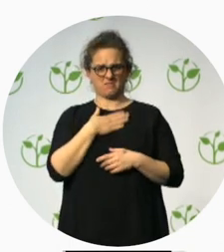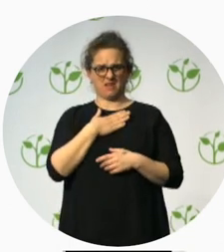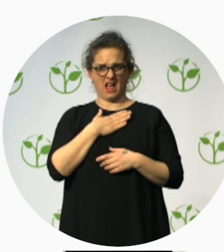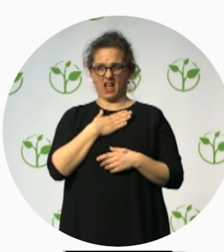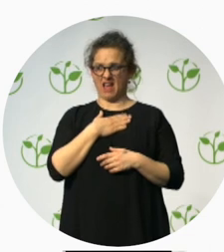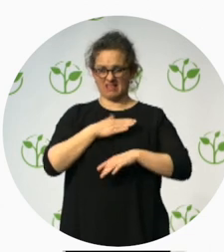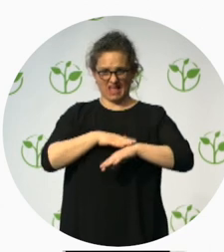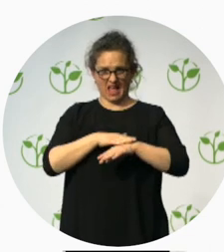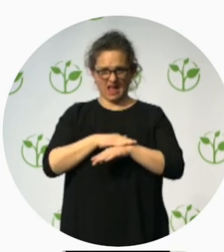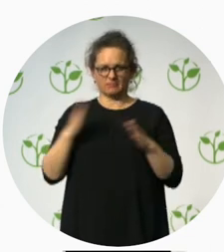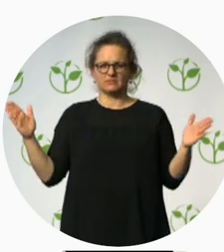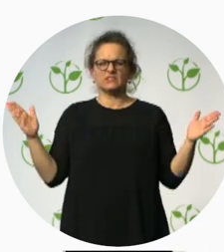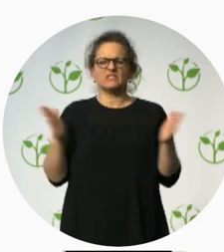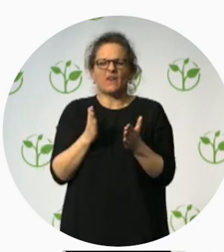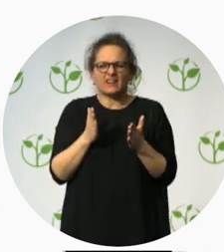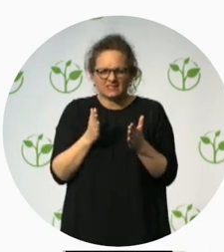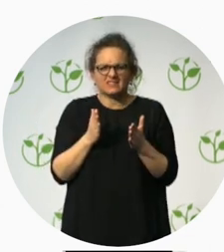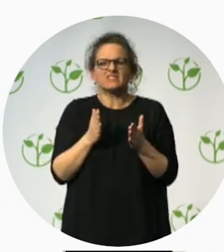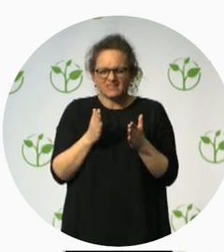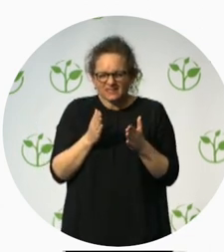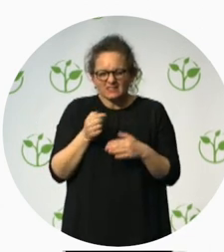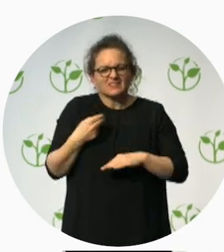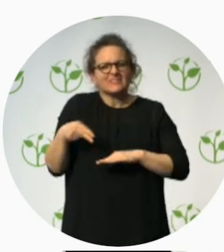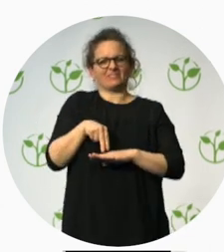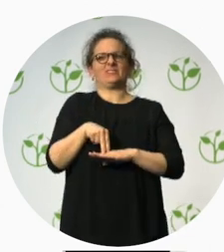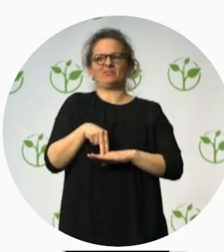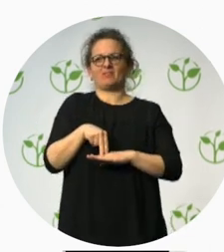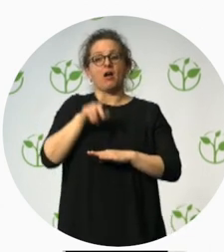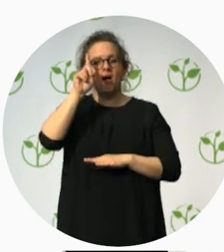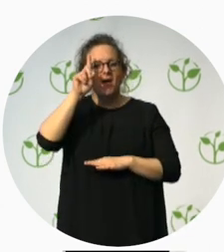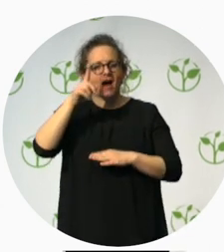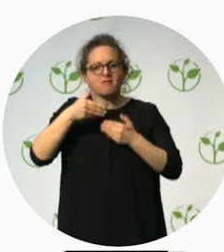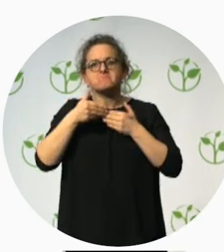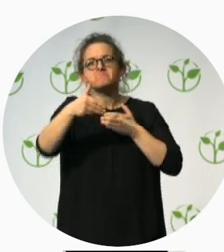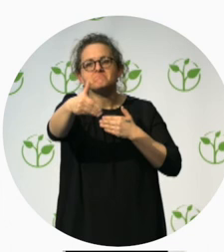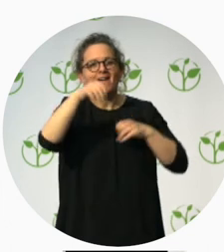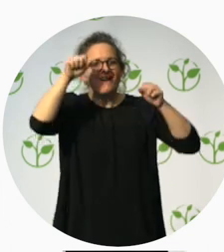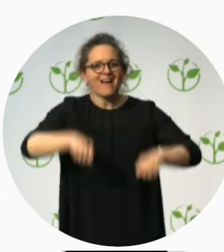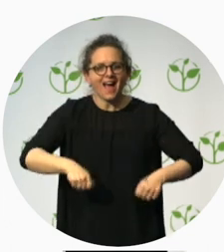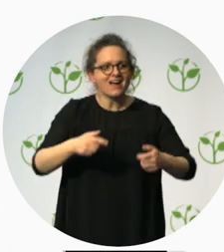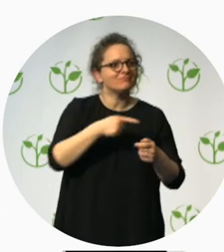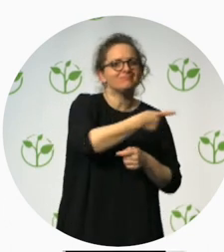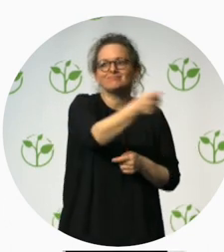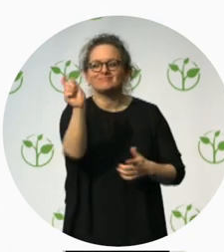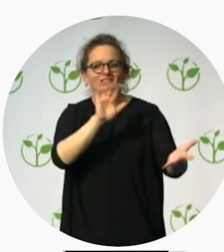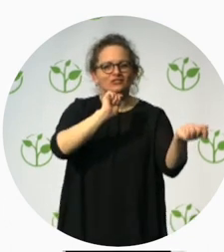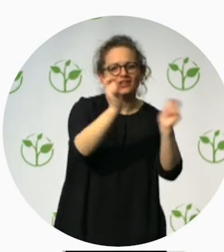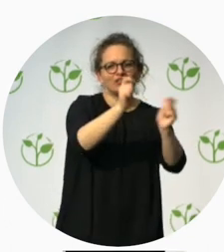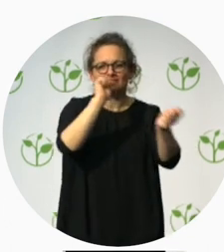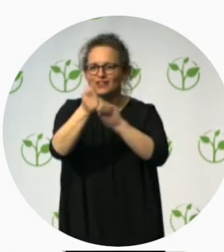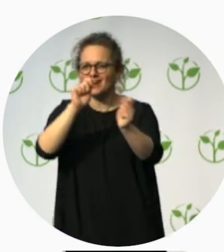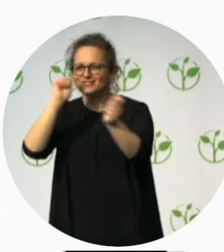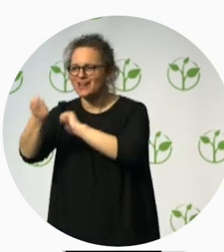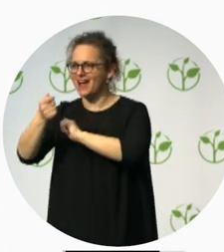inspiring change. We're connecting with our hearts, with our minds, with our